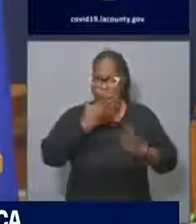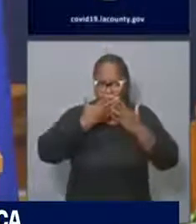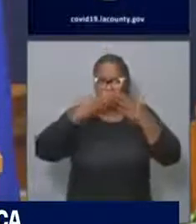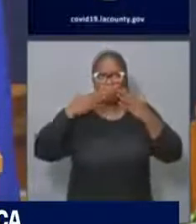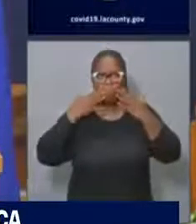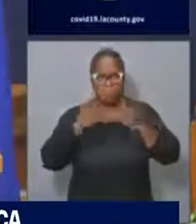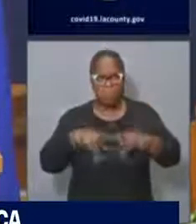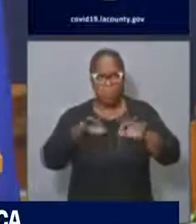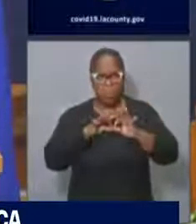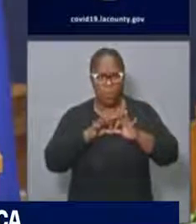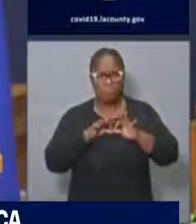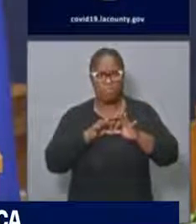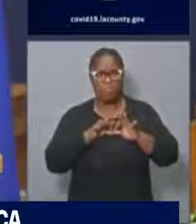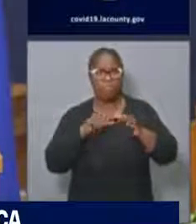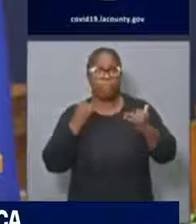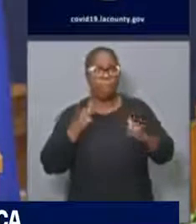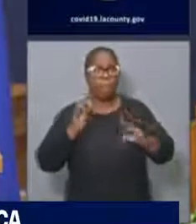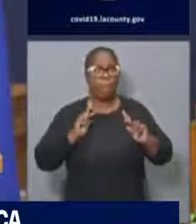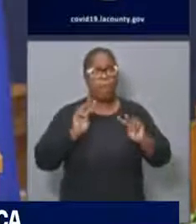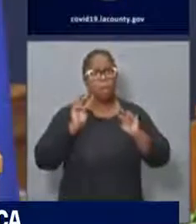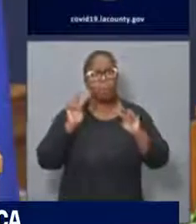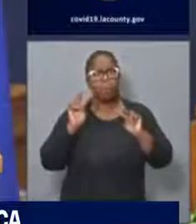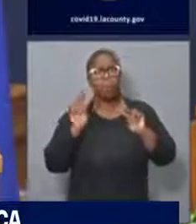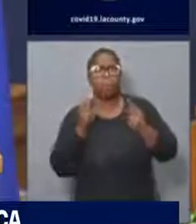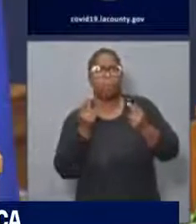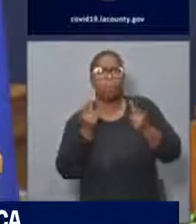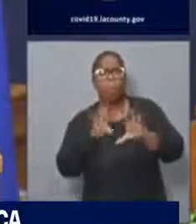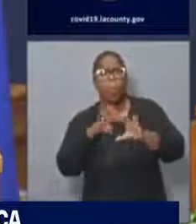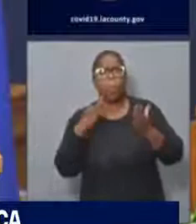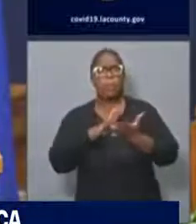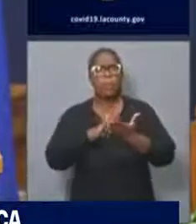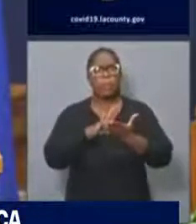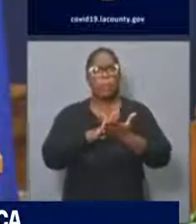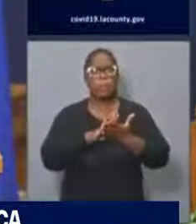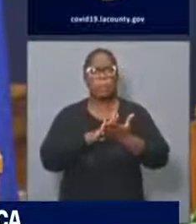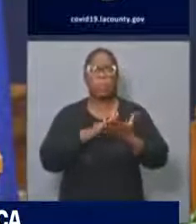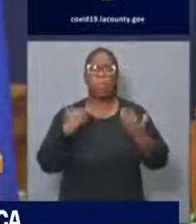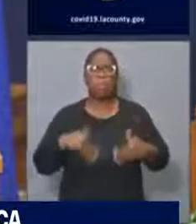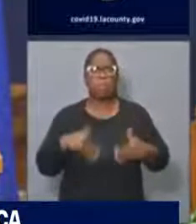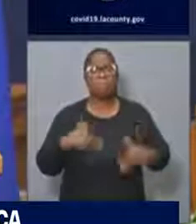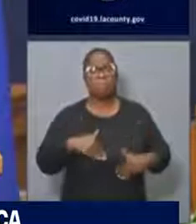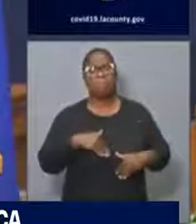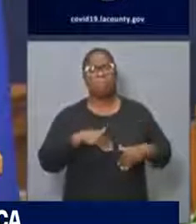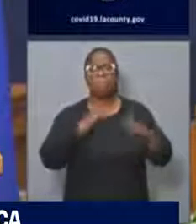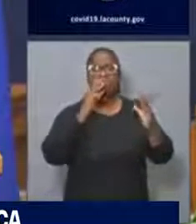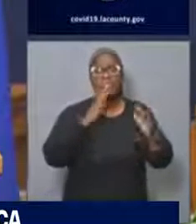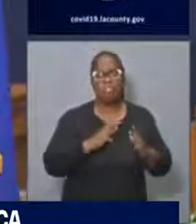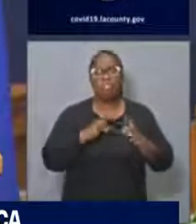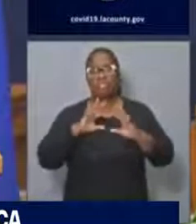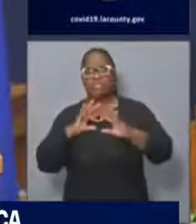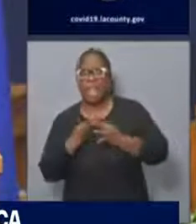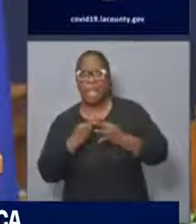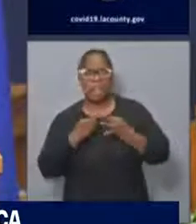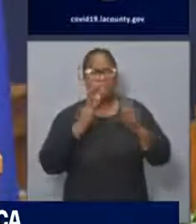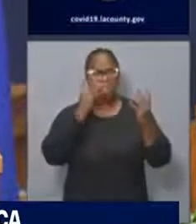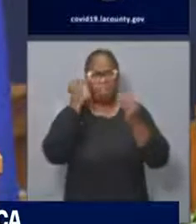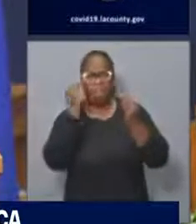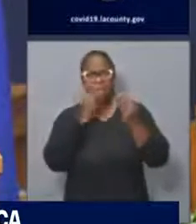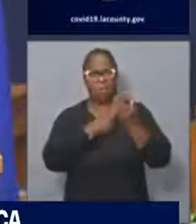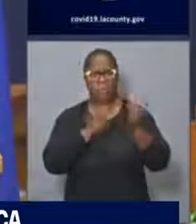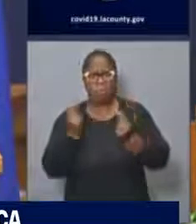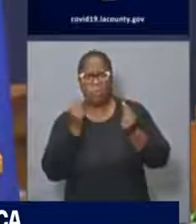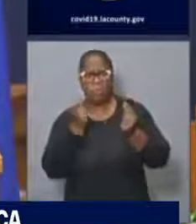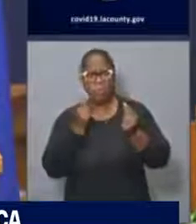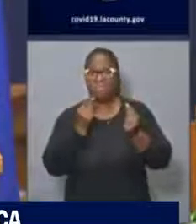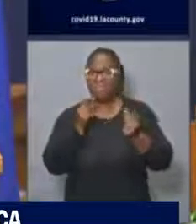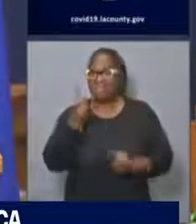can't imagine what students and families are going through right now with all of this uncertainty. Likewise, the teachers and staff who would have to